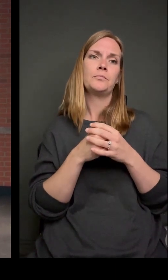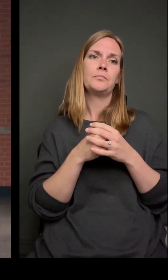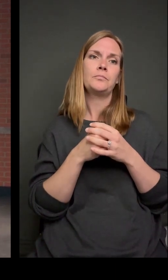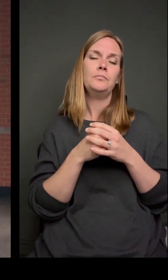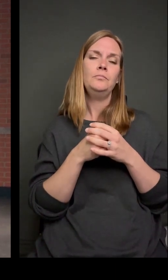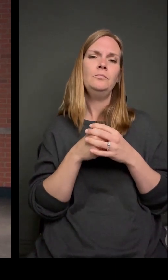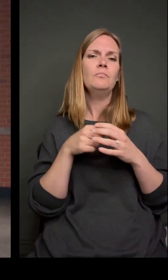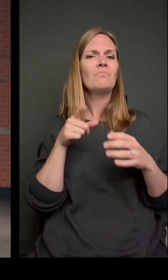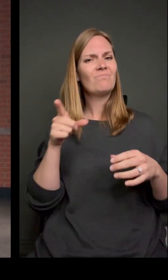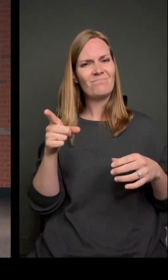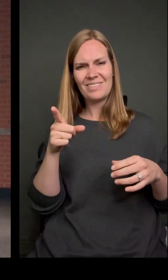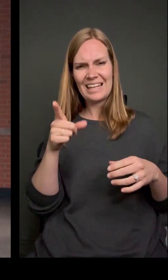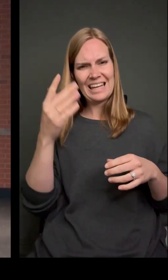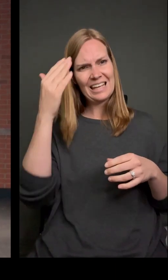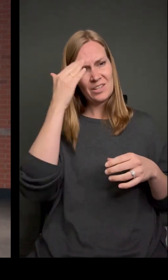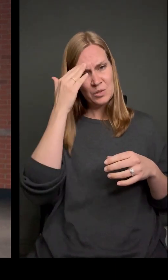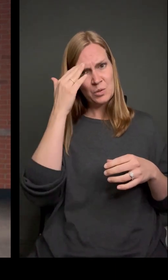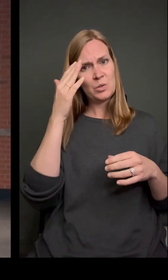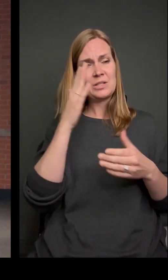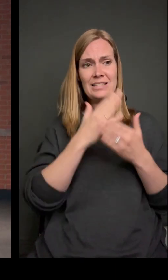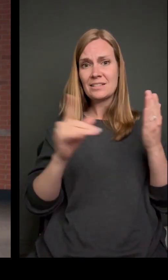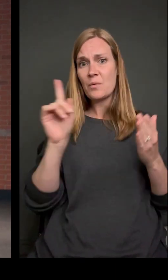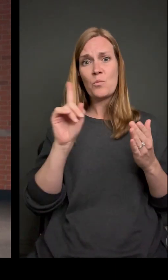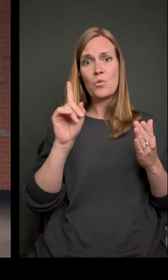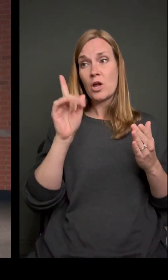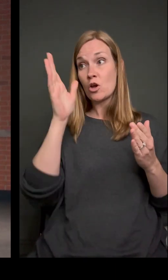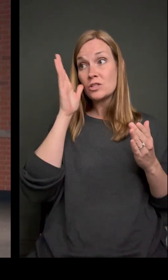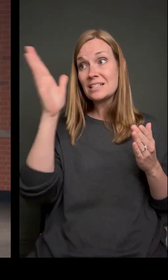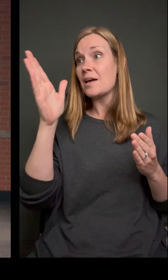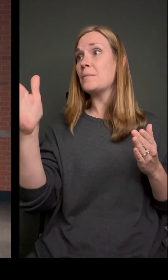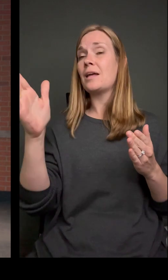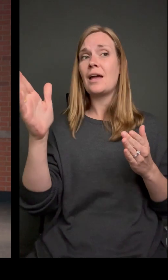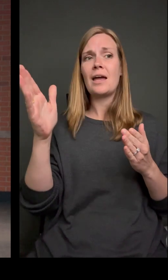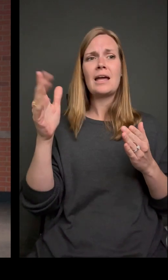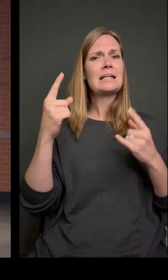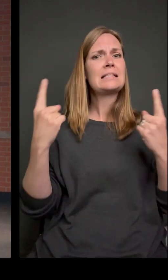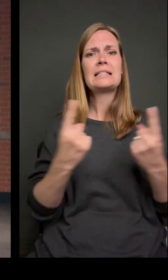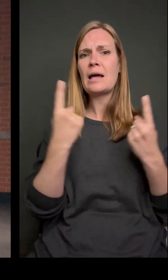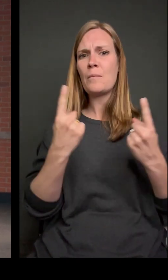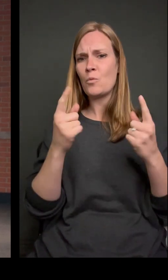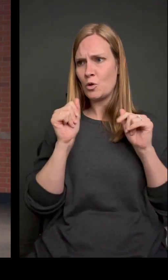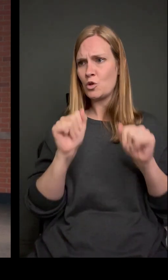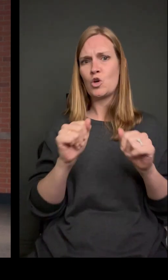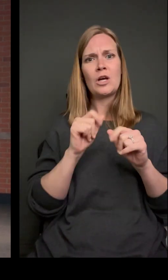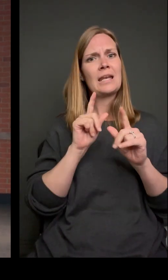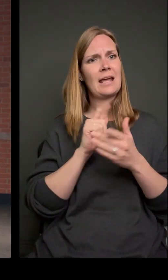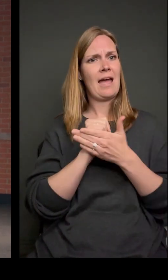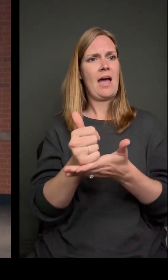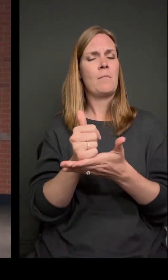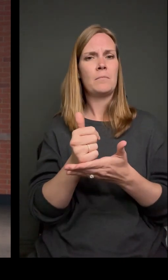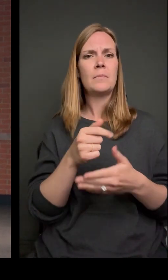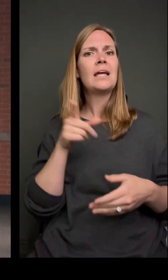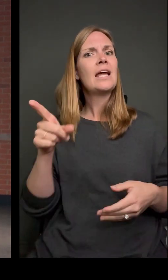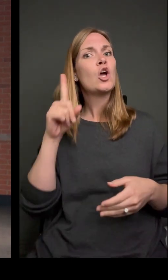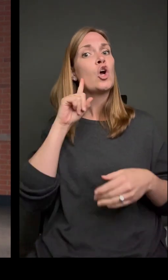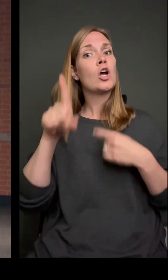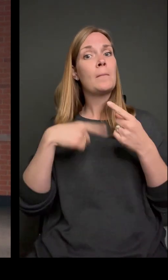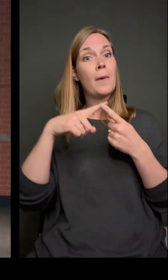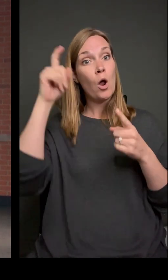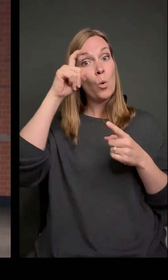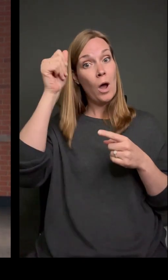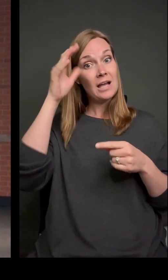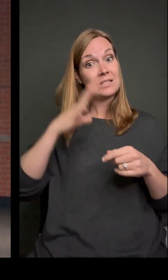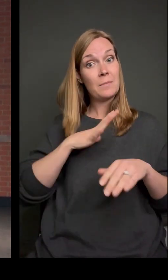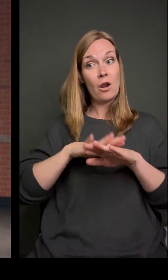He was convinced that somewhere, someday, somehow, someone would have the answer. He heard about a wise man high